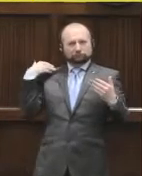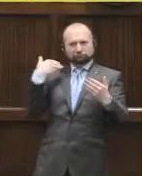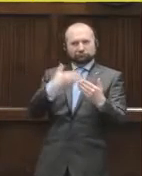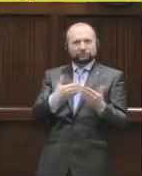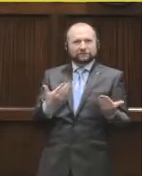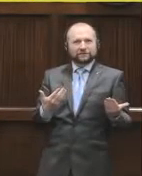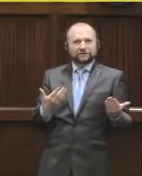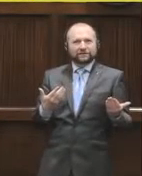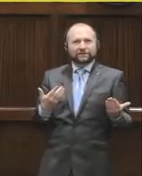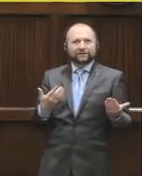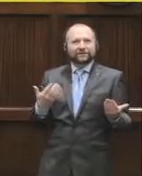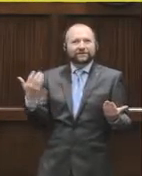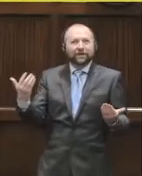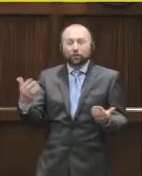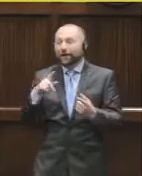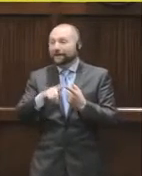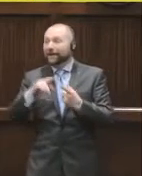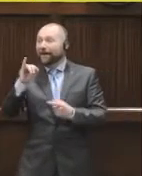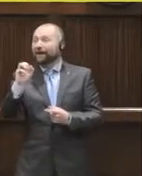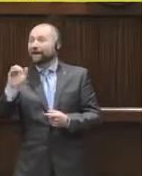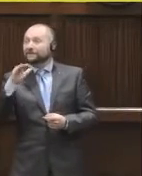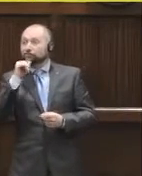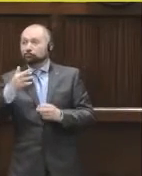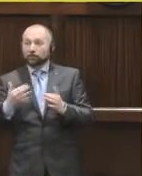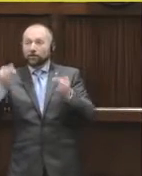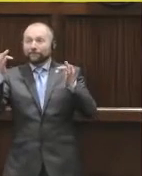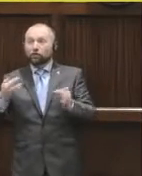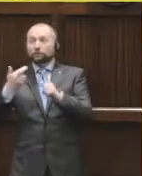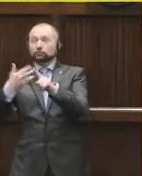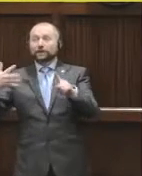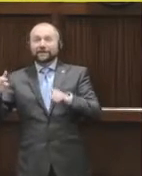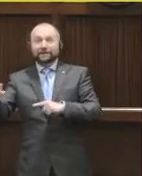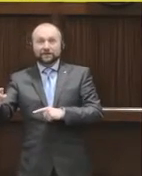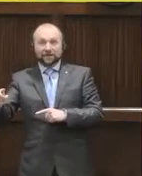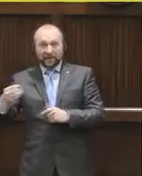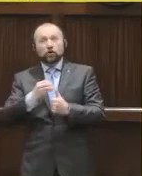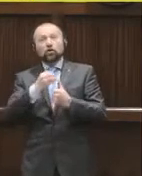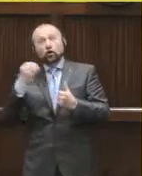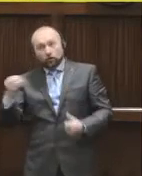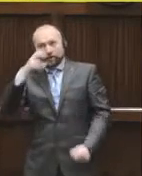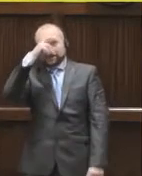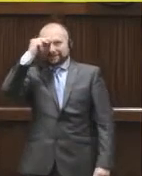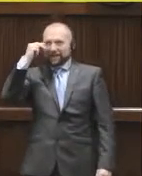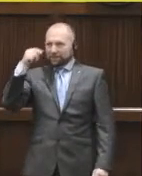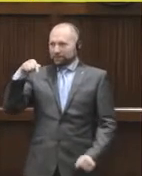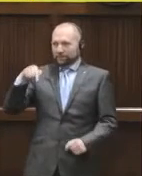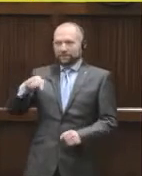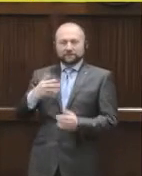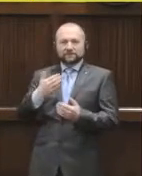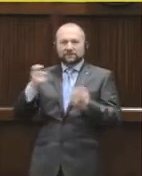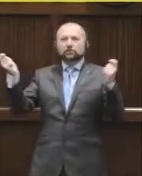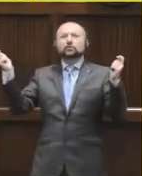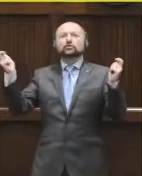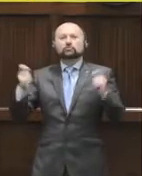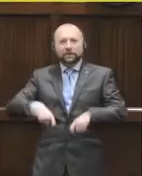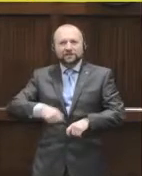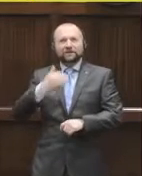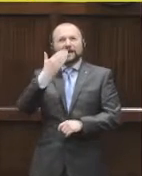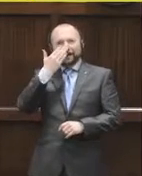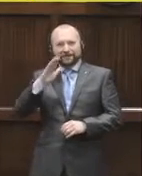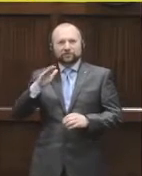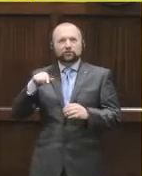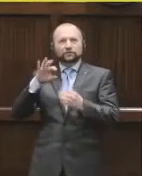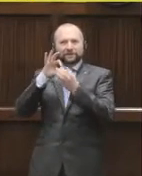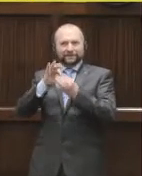officially recognise ISL up until now is another example of this disgraceful treatment